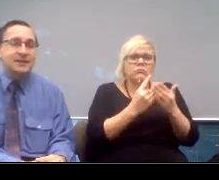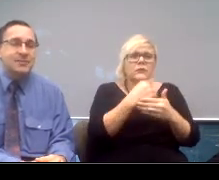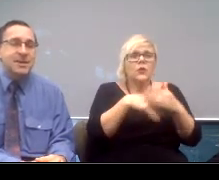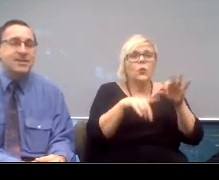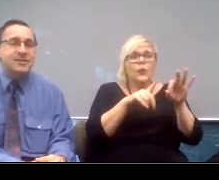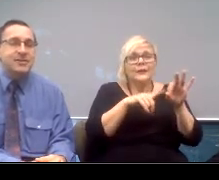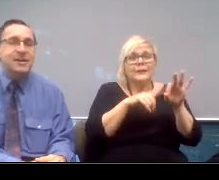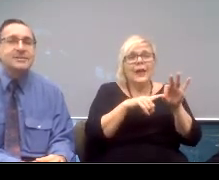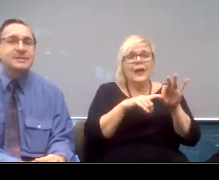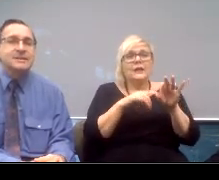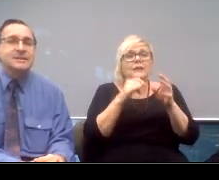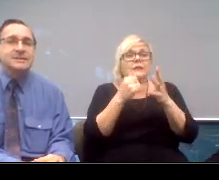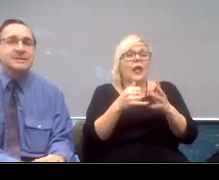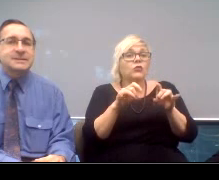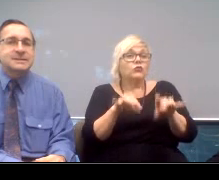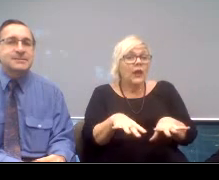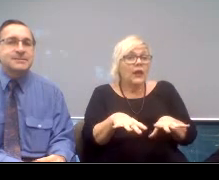Australia and in Western Australia.